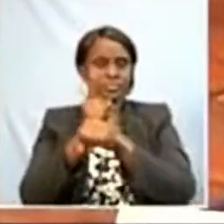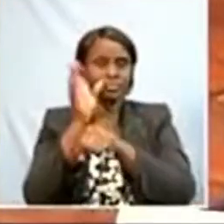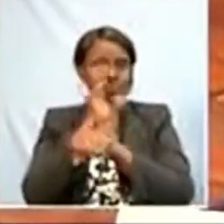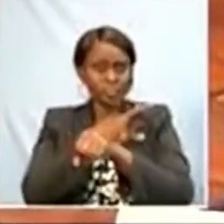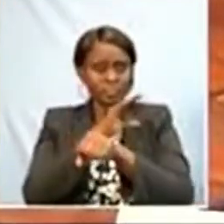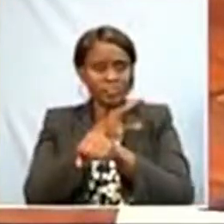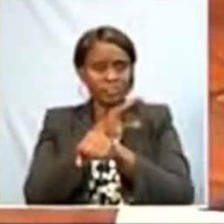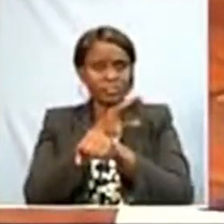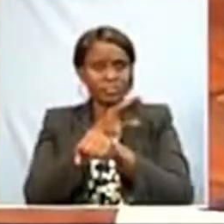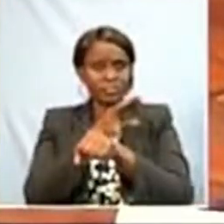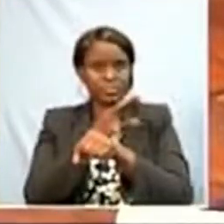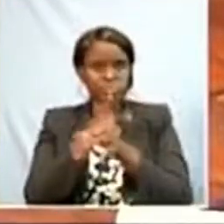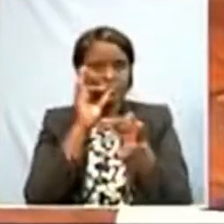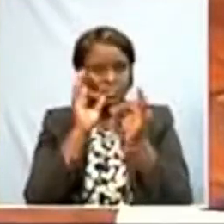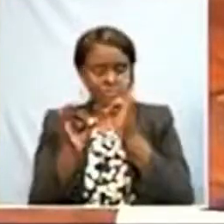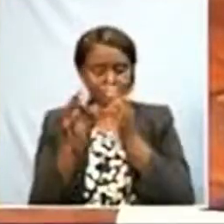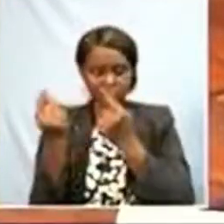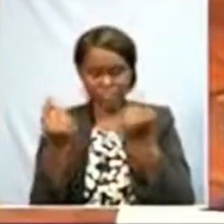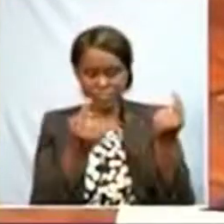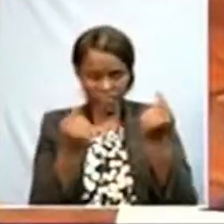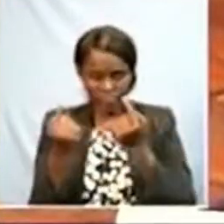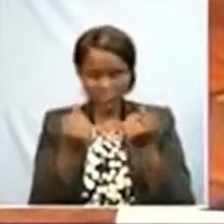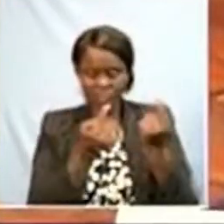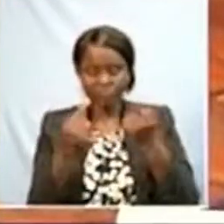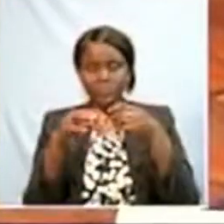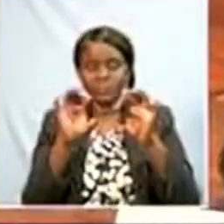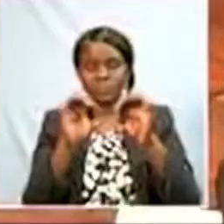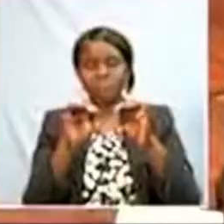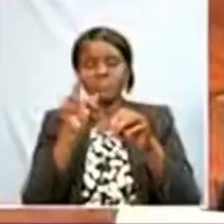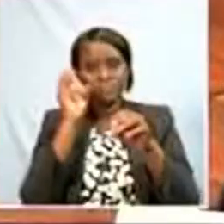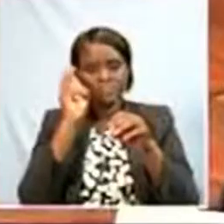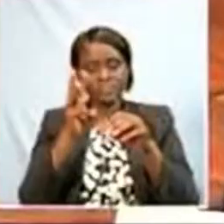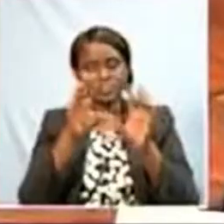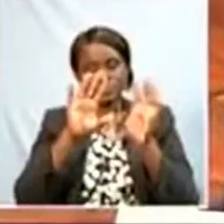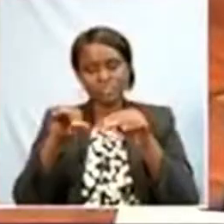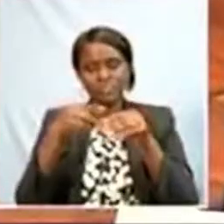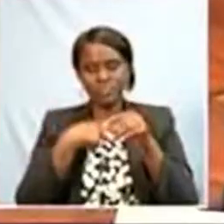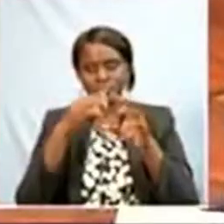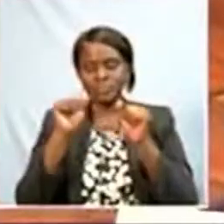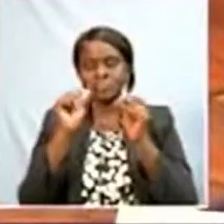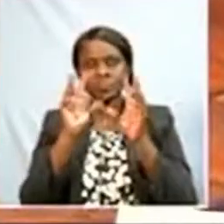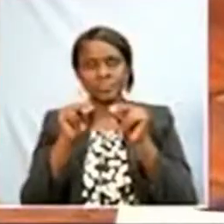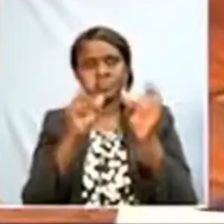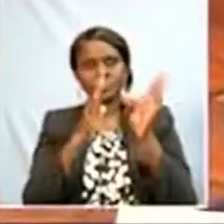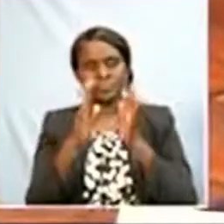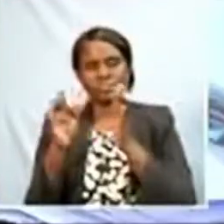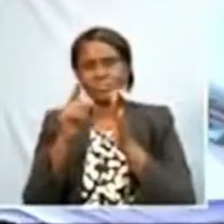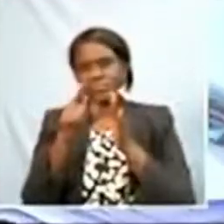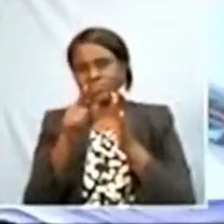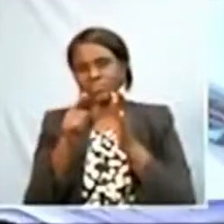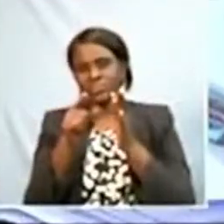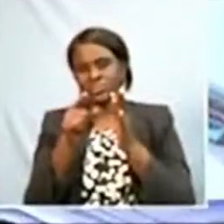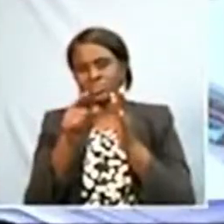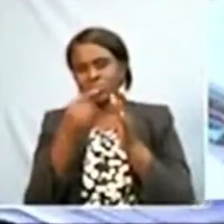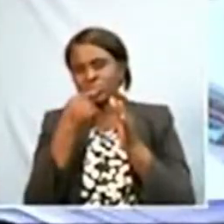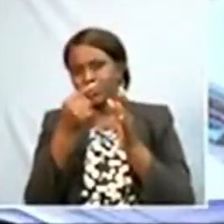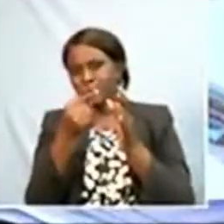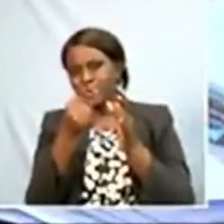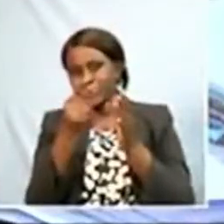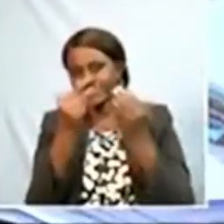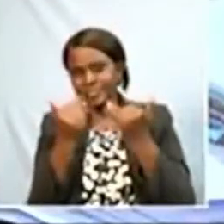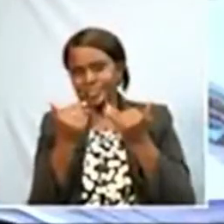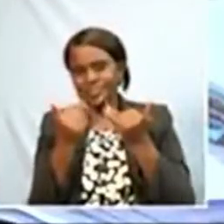Should the situation continue, it will leave me with no option but to, at which point would him. you say that